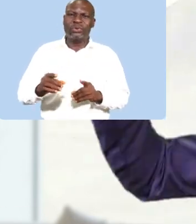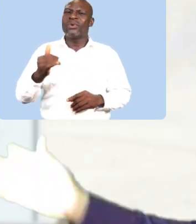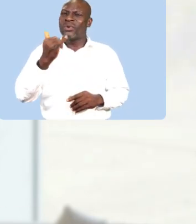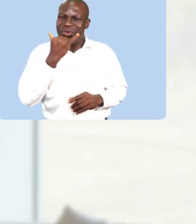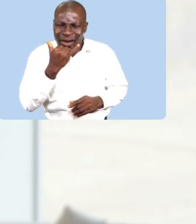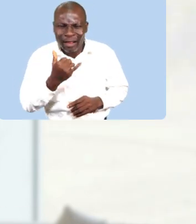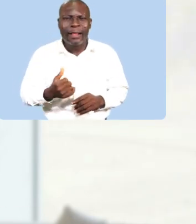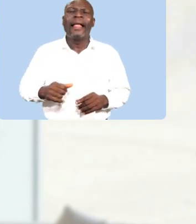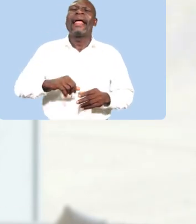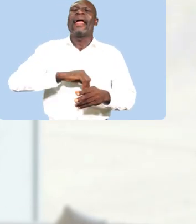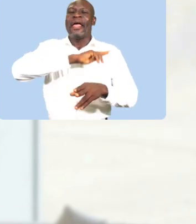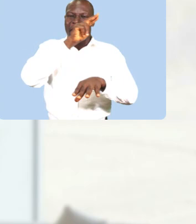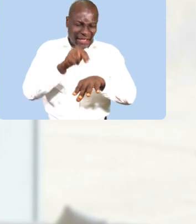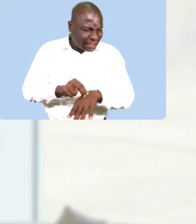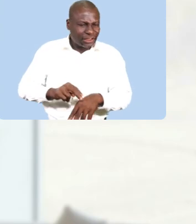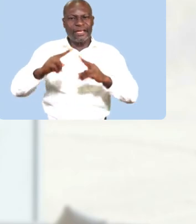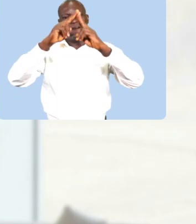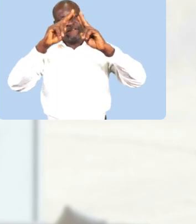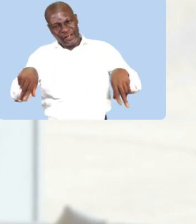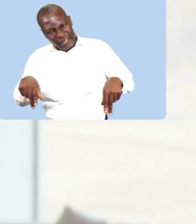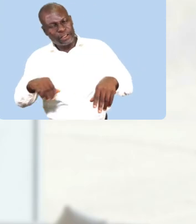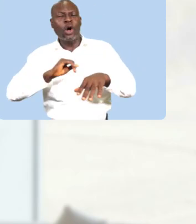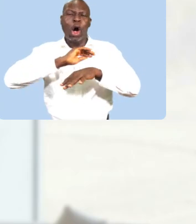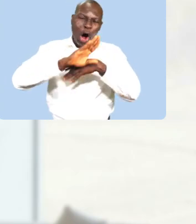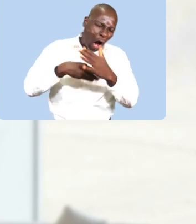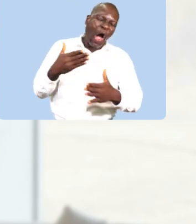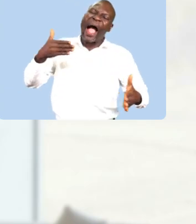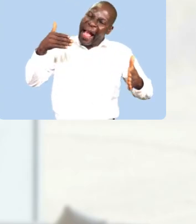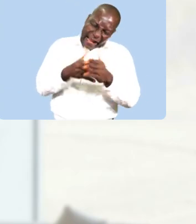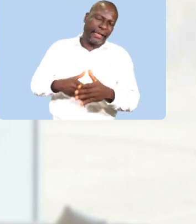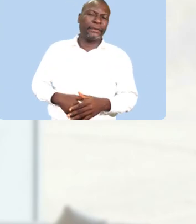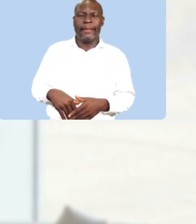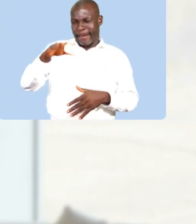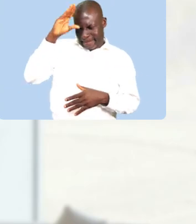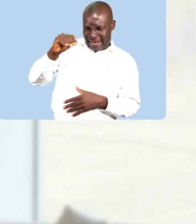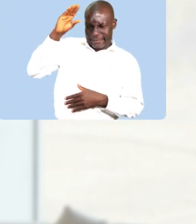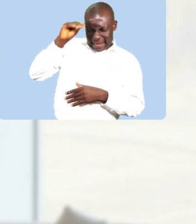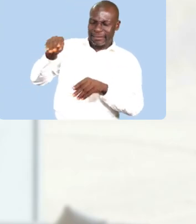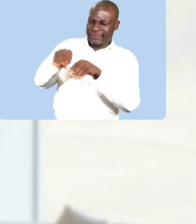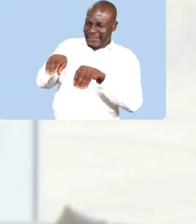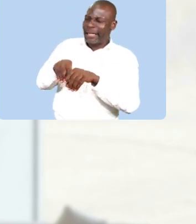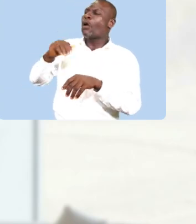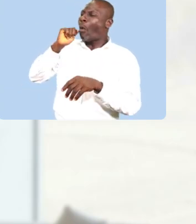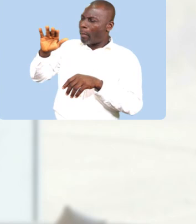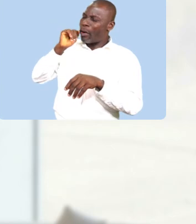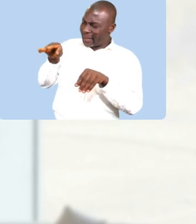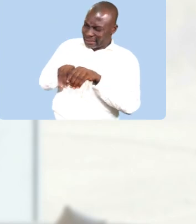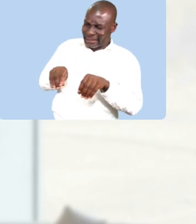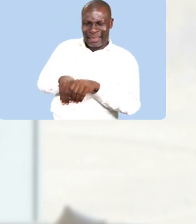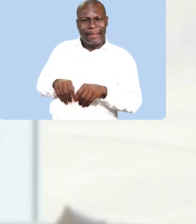ye huwa shiye nina. Egensi obema wano obema da. Oba wano oba da. Na hee tinu ya